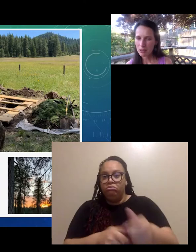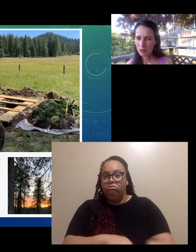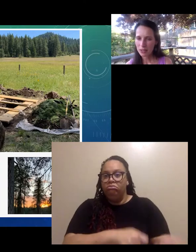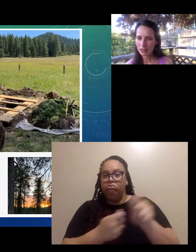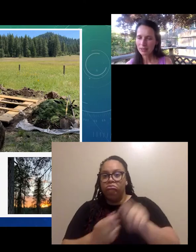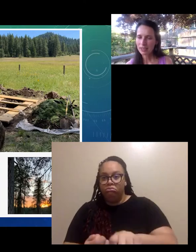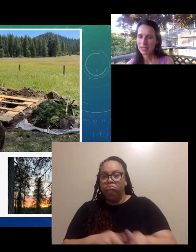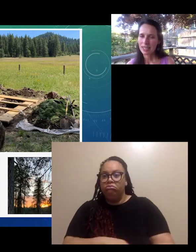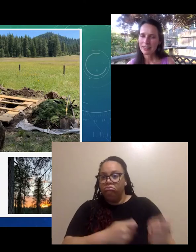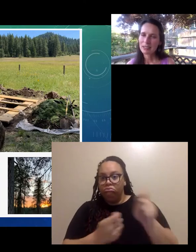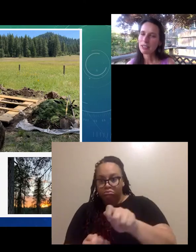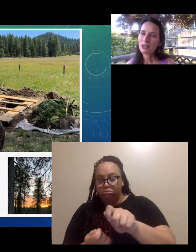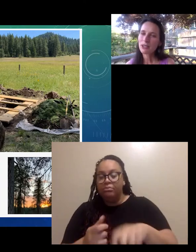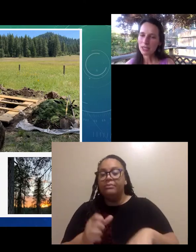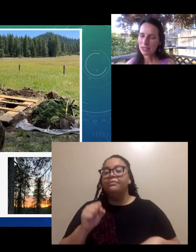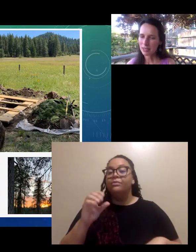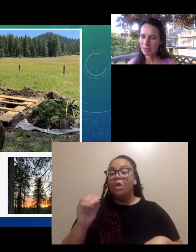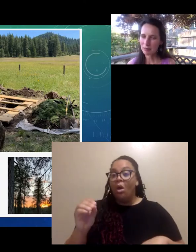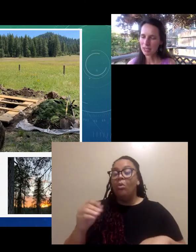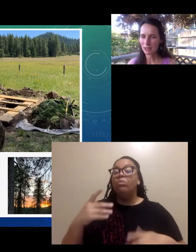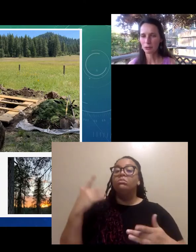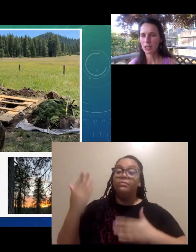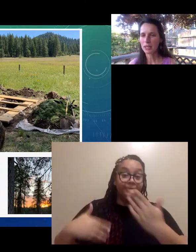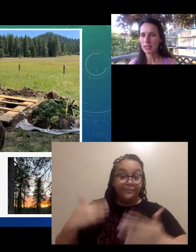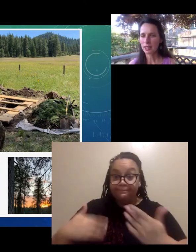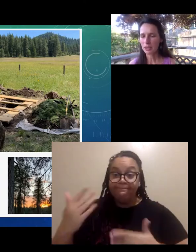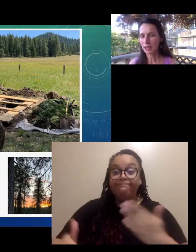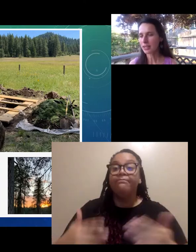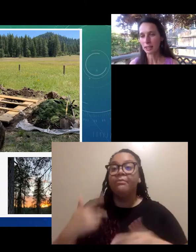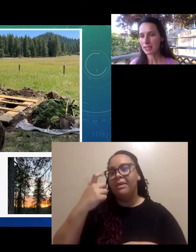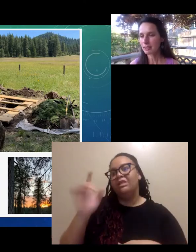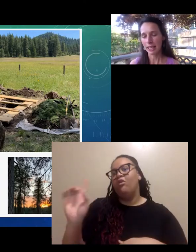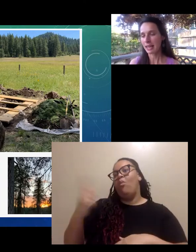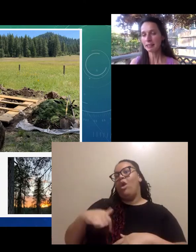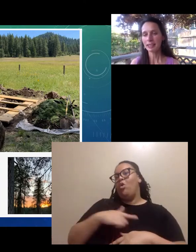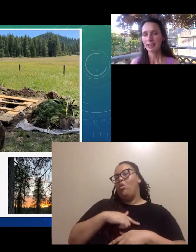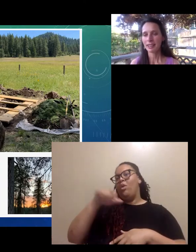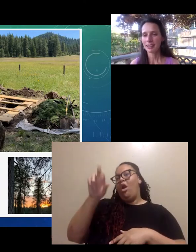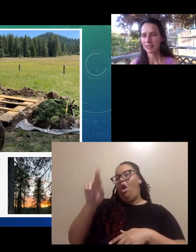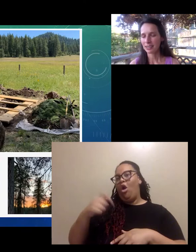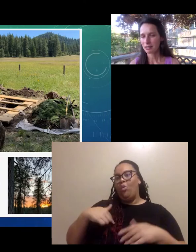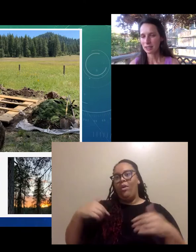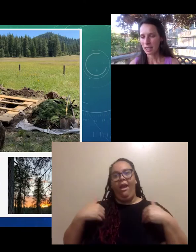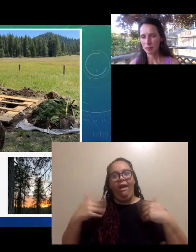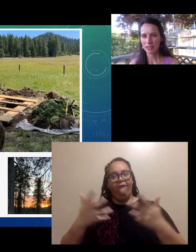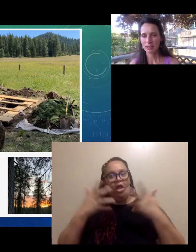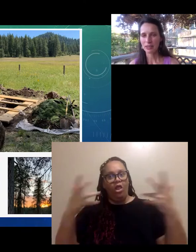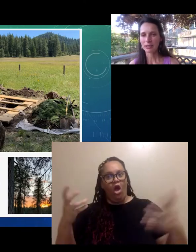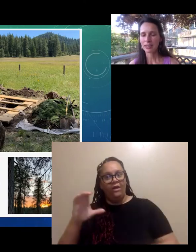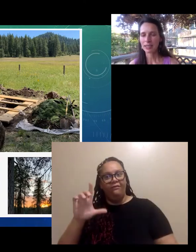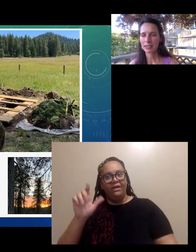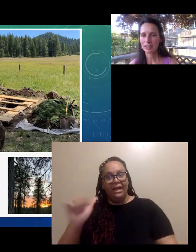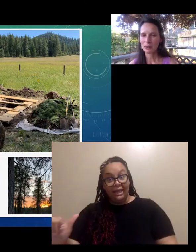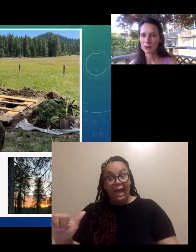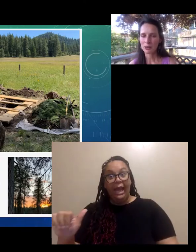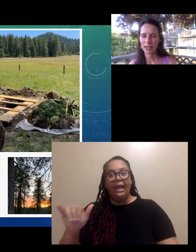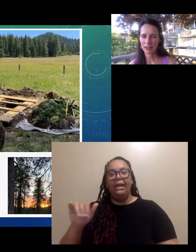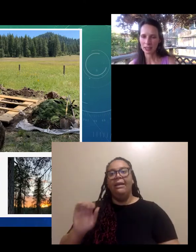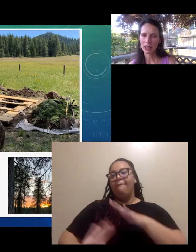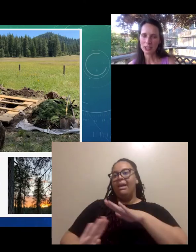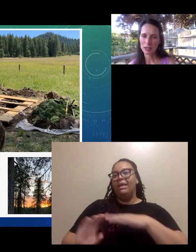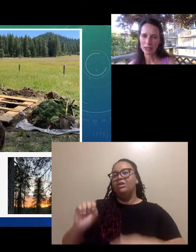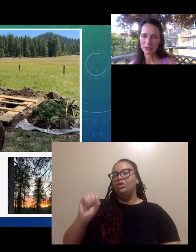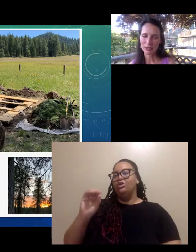then the subsoil. And then eventually, um, because of where we are, we hit lots of clay and, you know, clay-based soil. And so